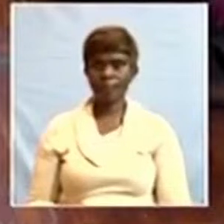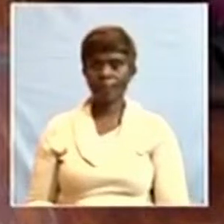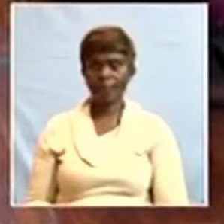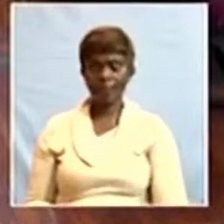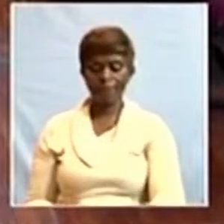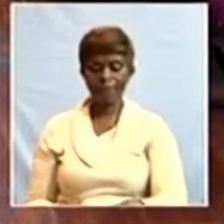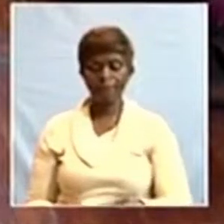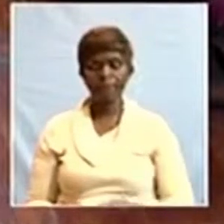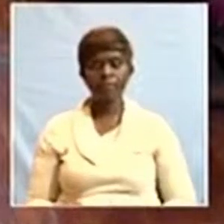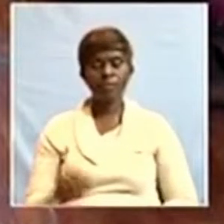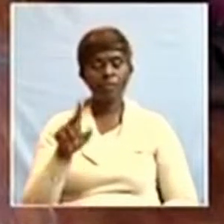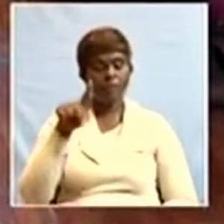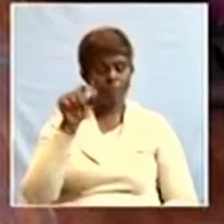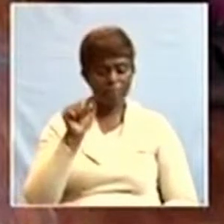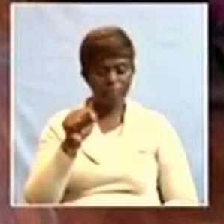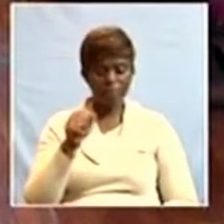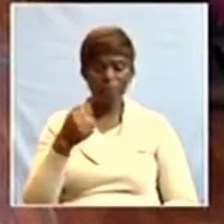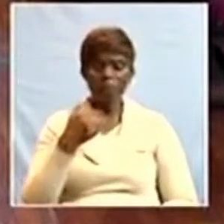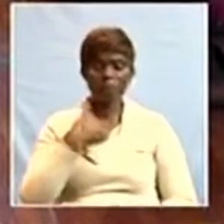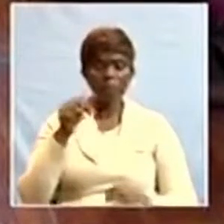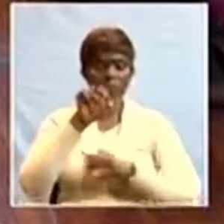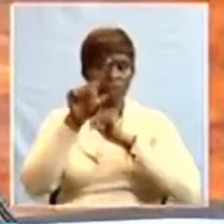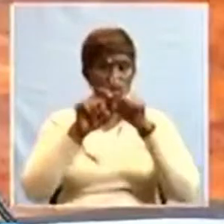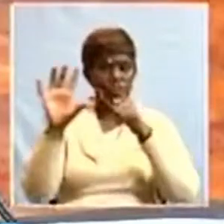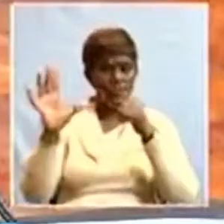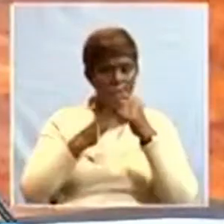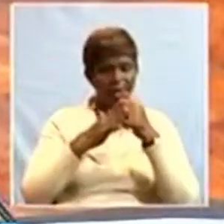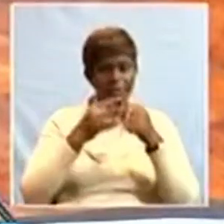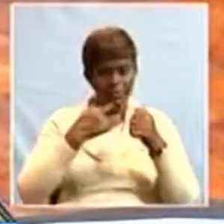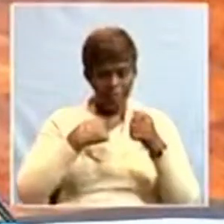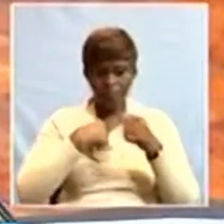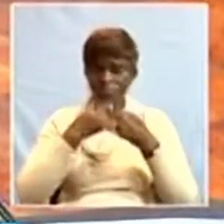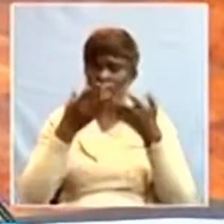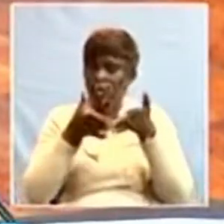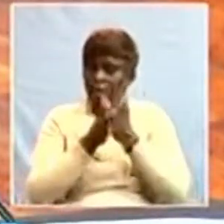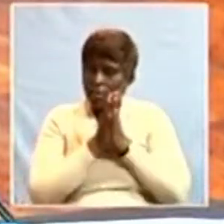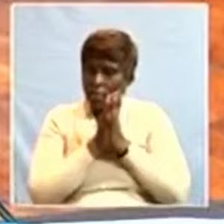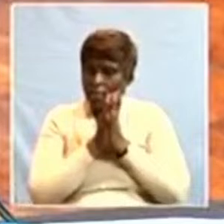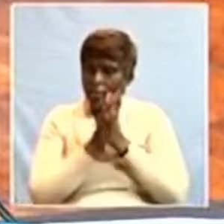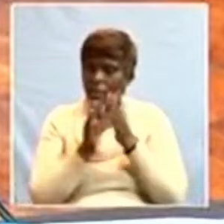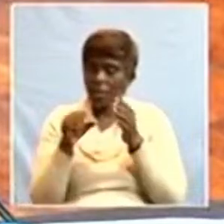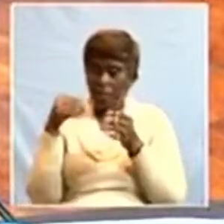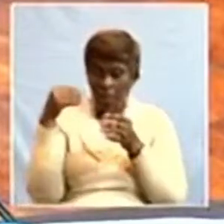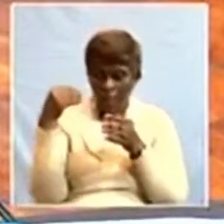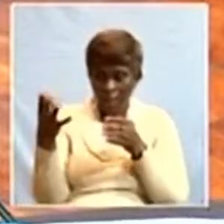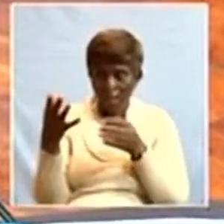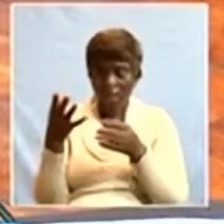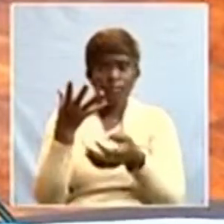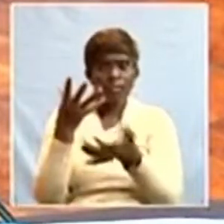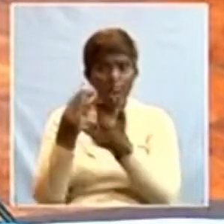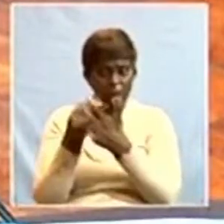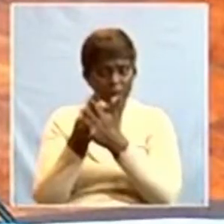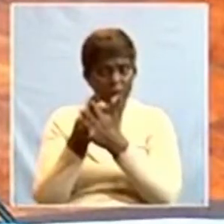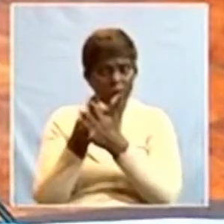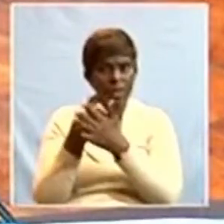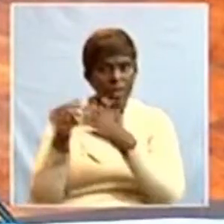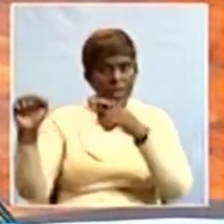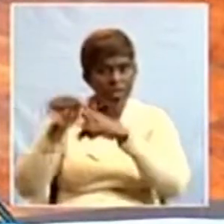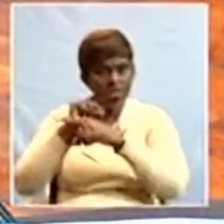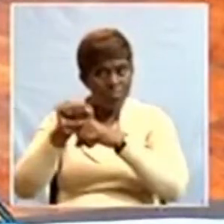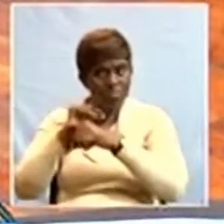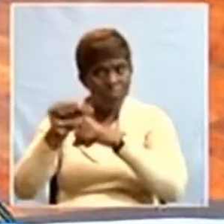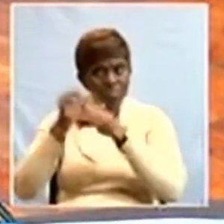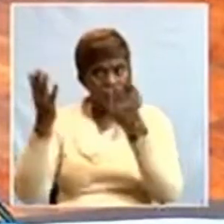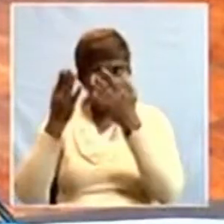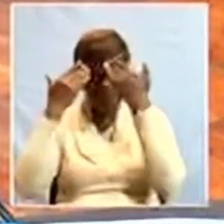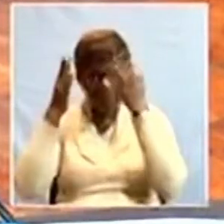You know, the PS, the question comes back to my submission where I said you are giving out resources without doing maybe a